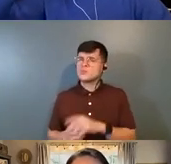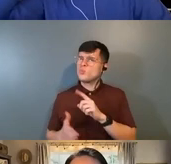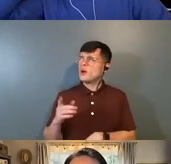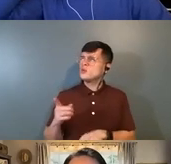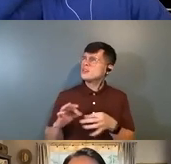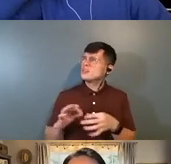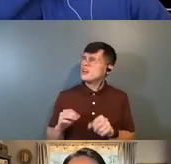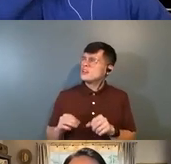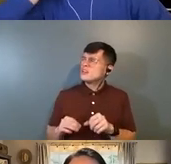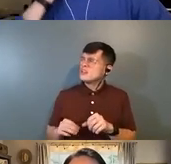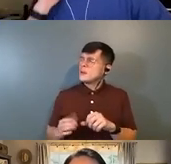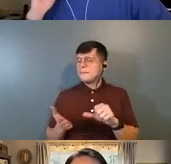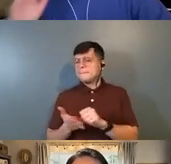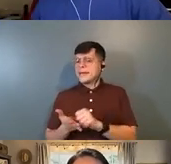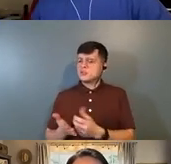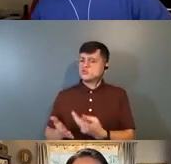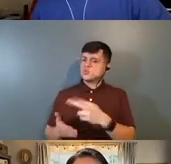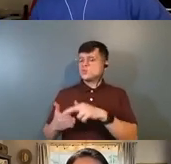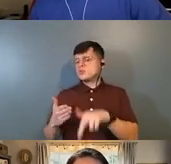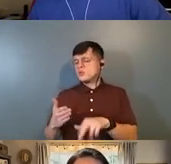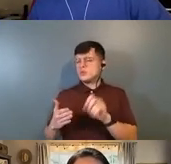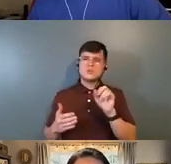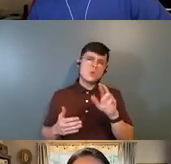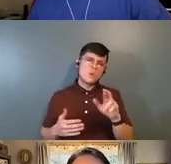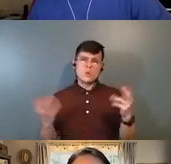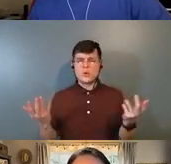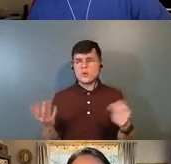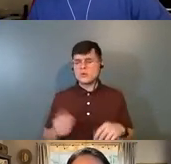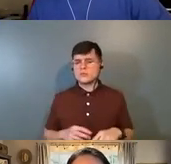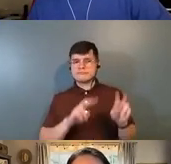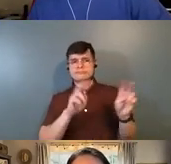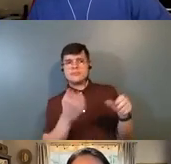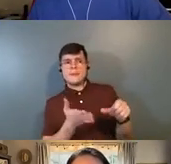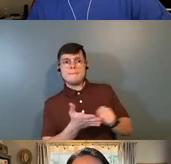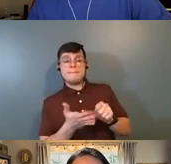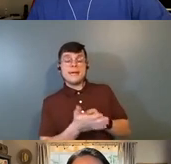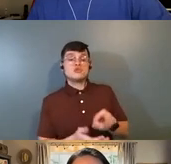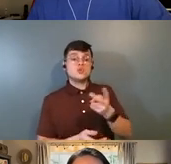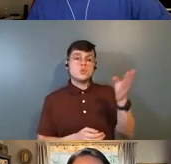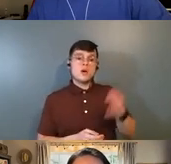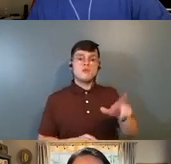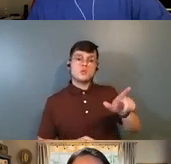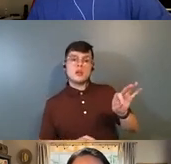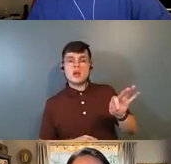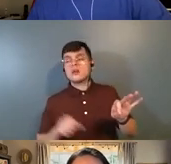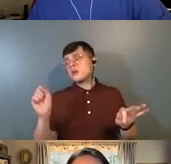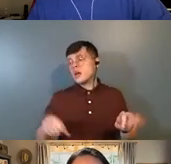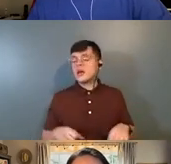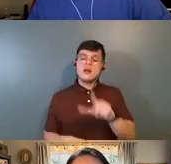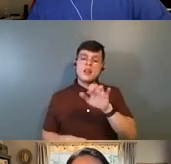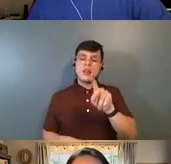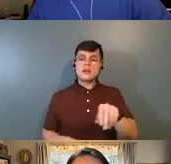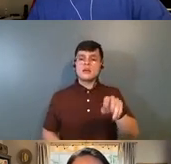Like two page two results or link two. Or page two of 29. Yeah. Link page three